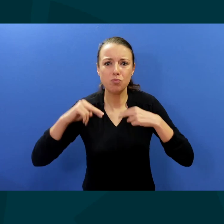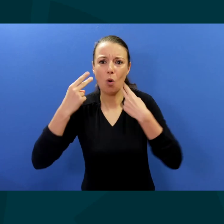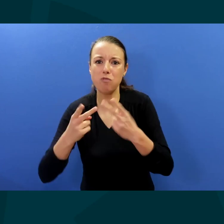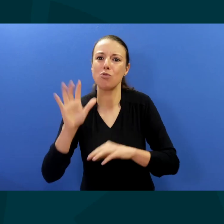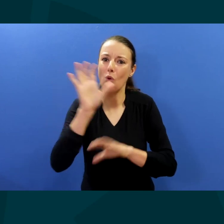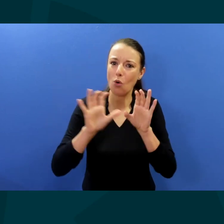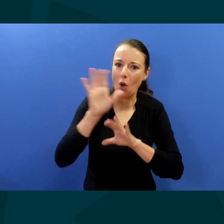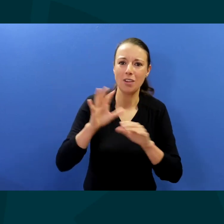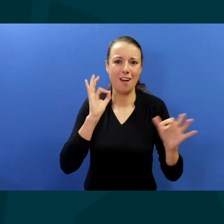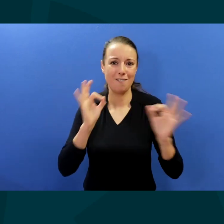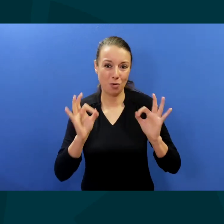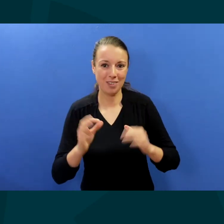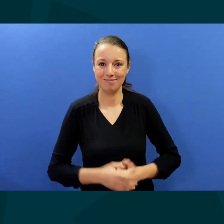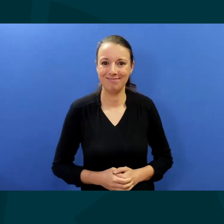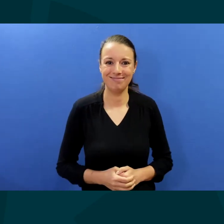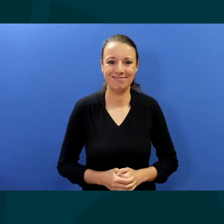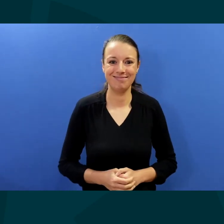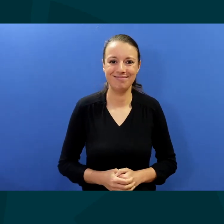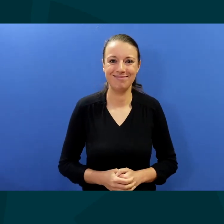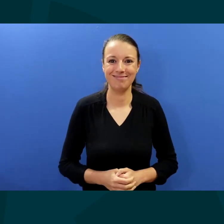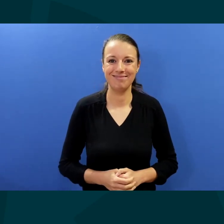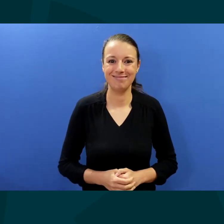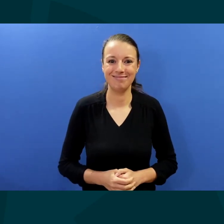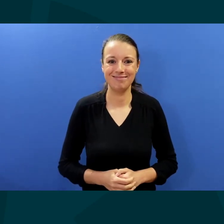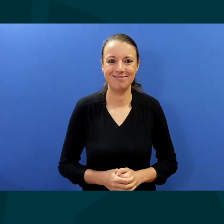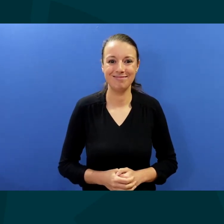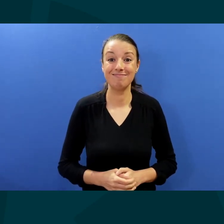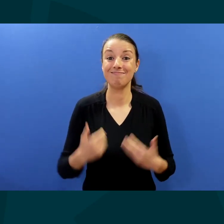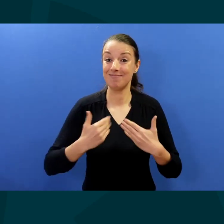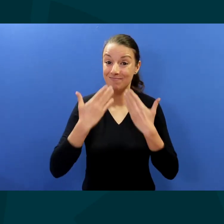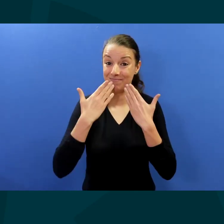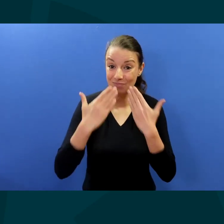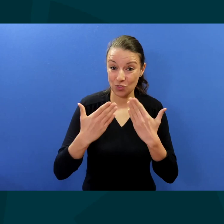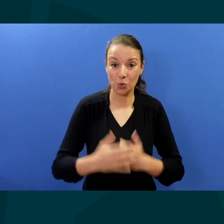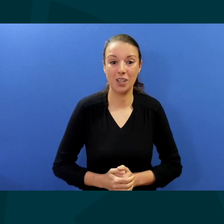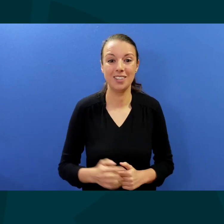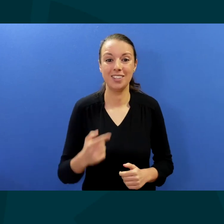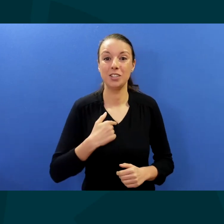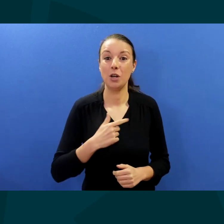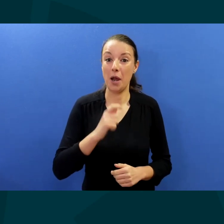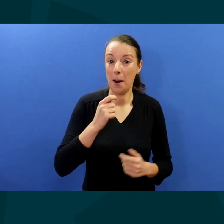will be available on the website very soon. So you'll be able to revisit